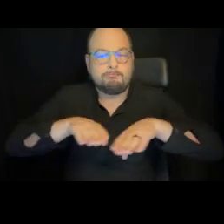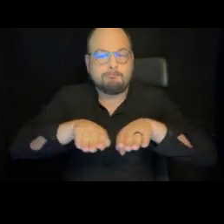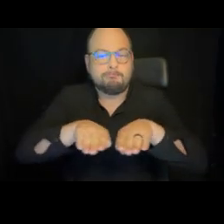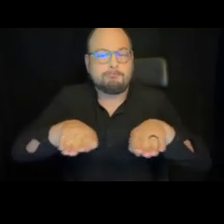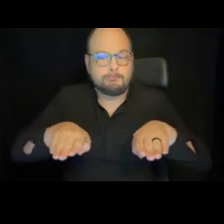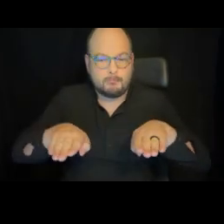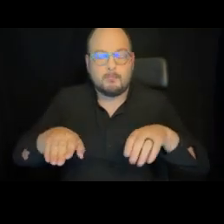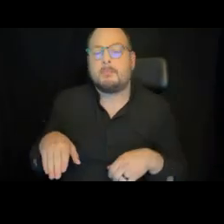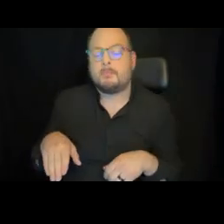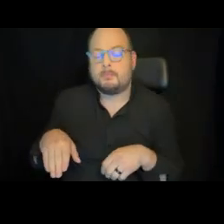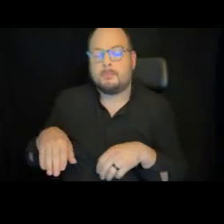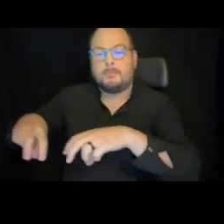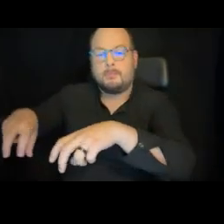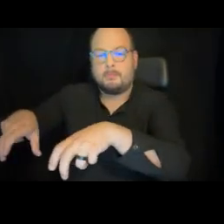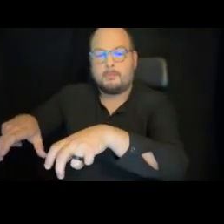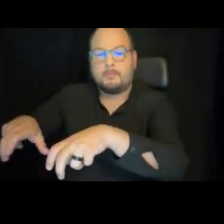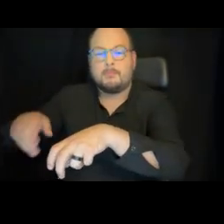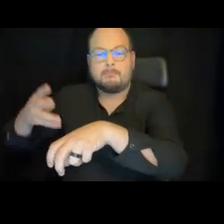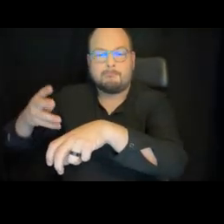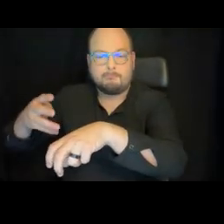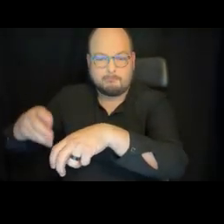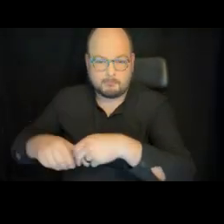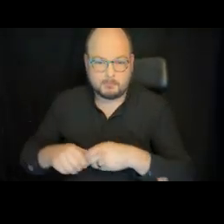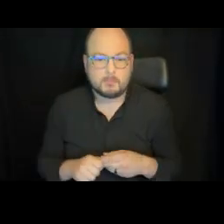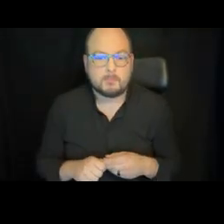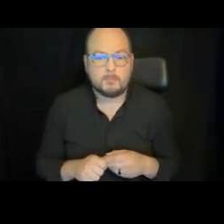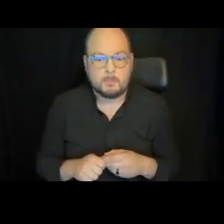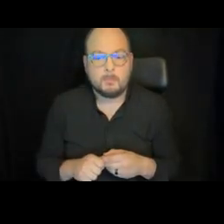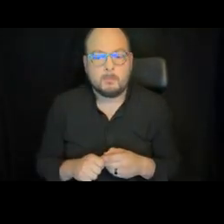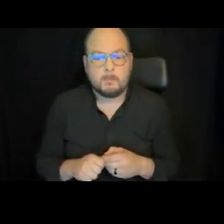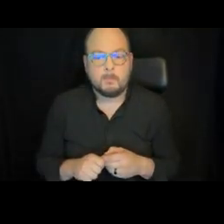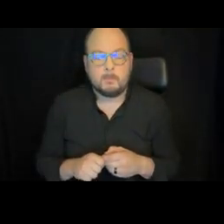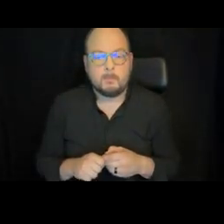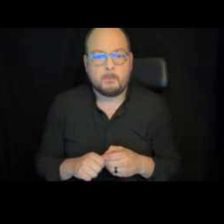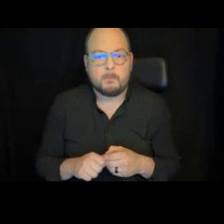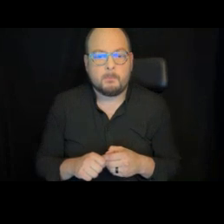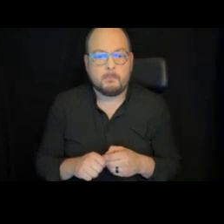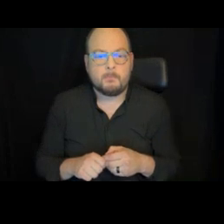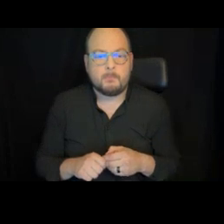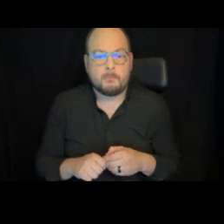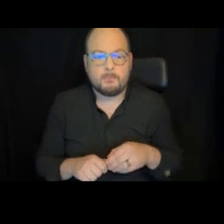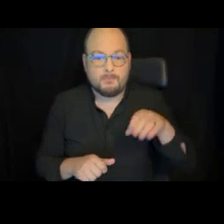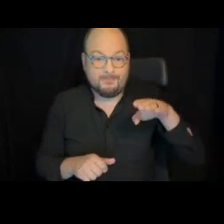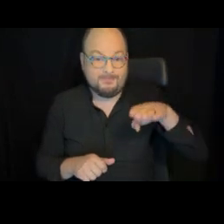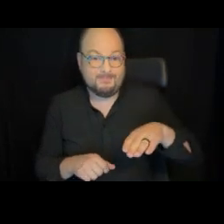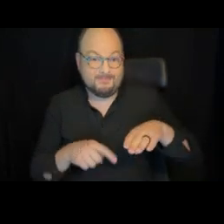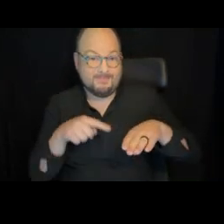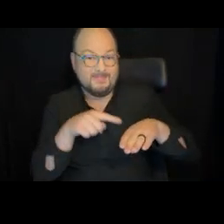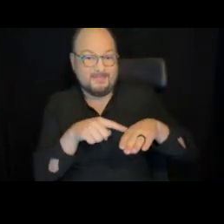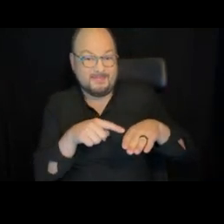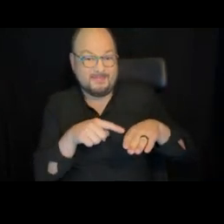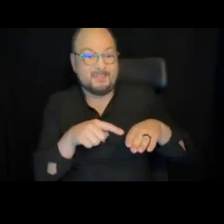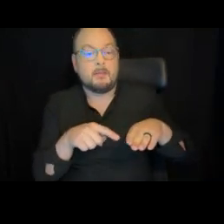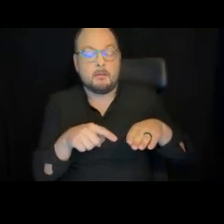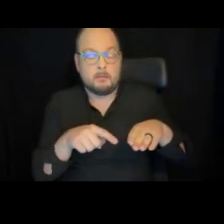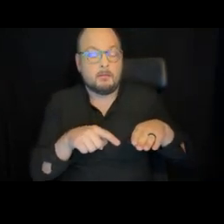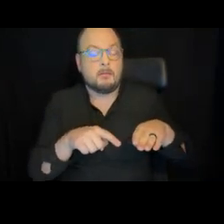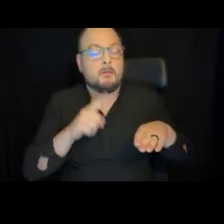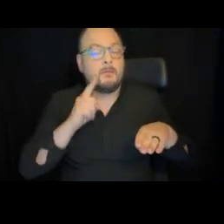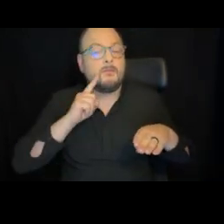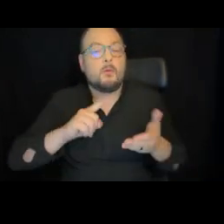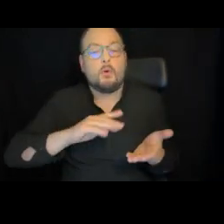Space to execute a parallel approach must be provided at ranges,